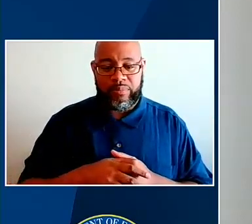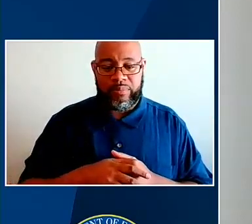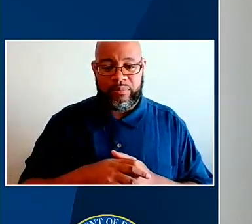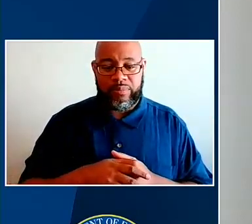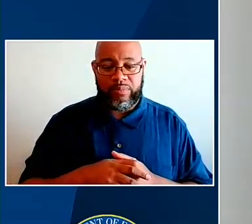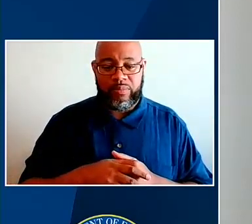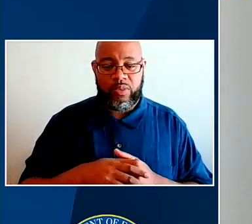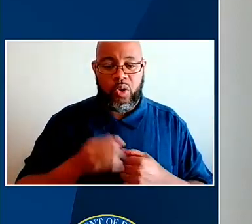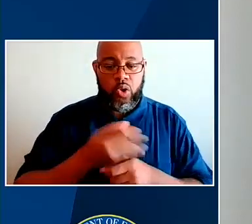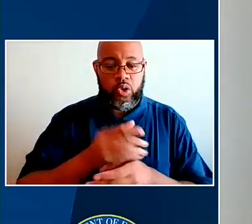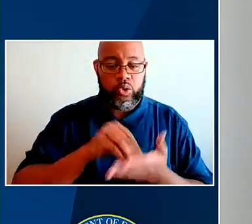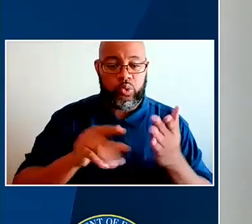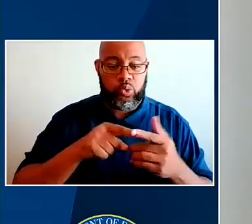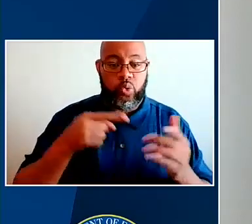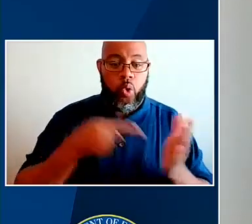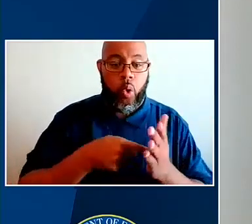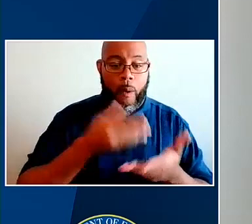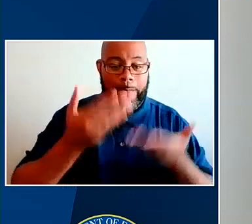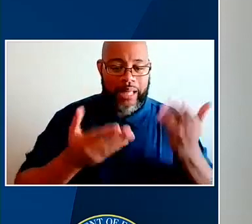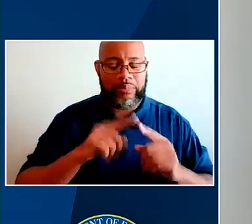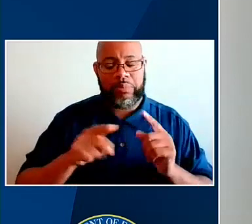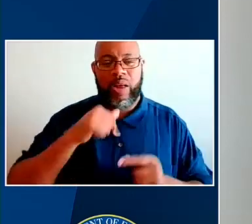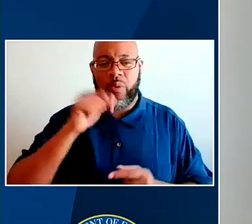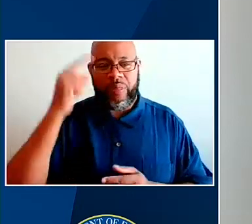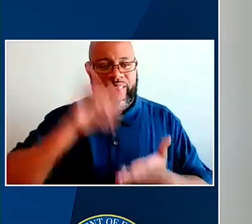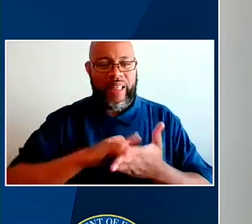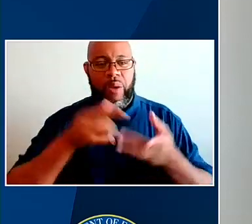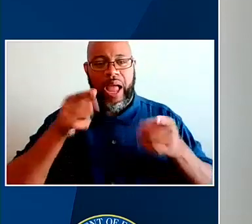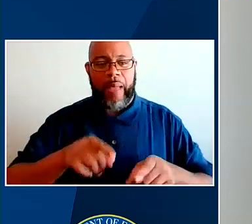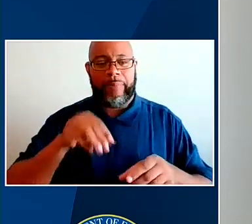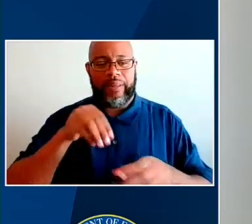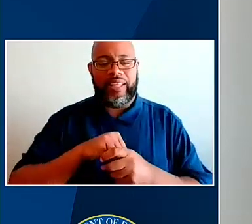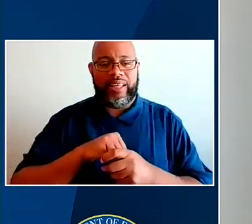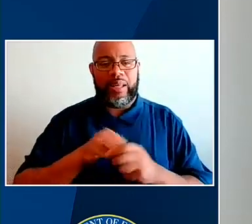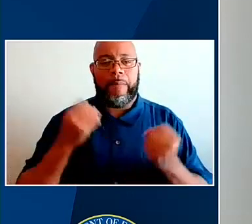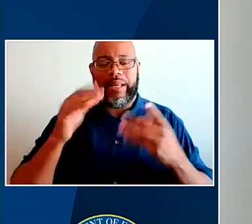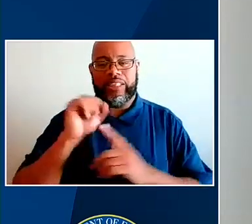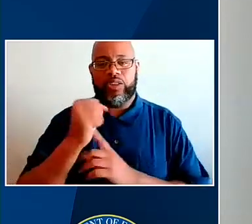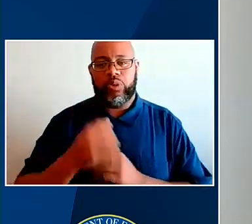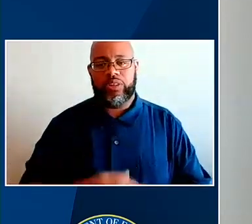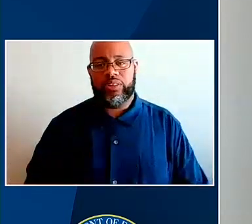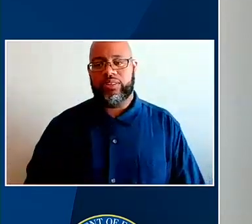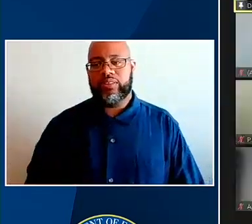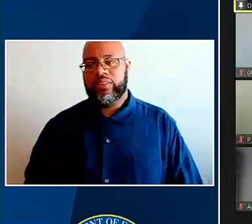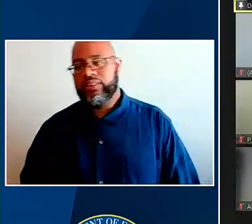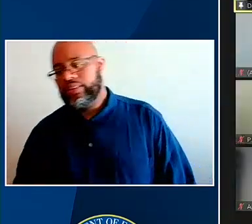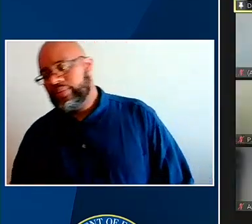cases. But I don't think that would happen in very many instances.